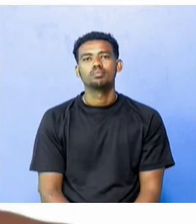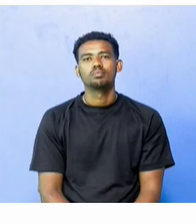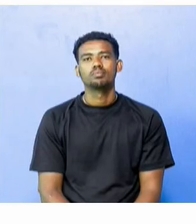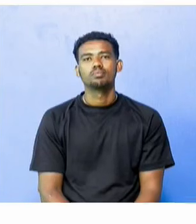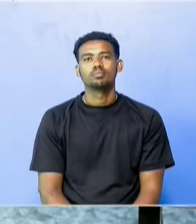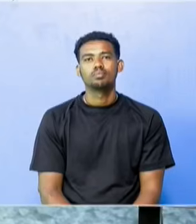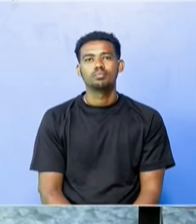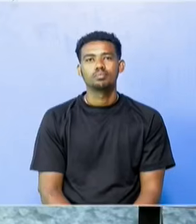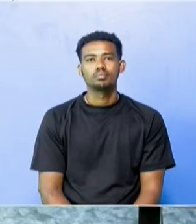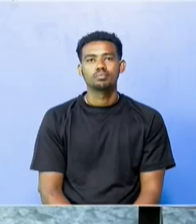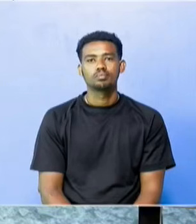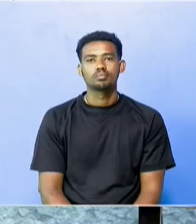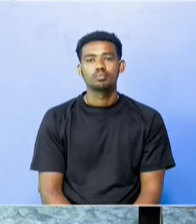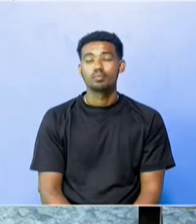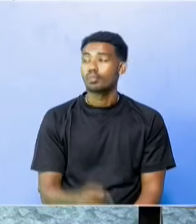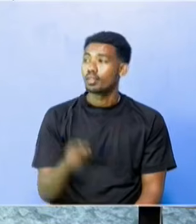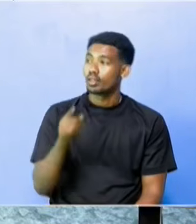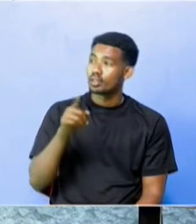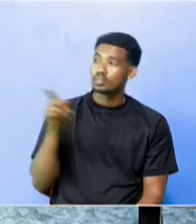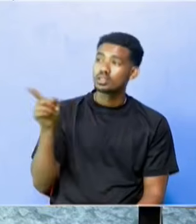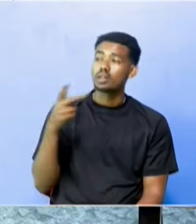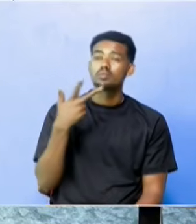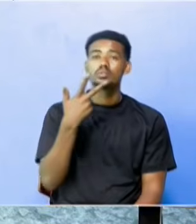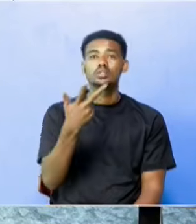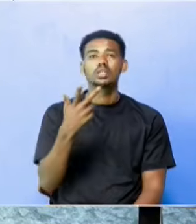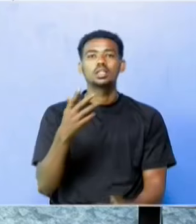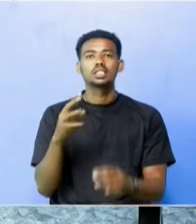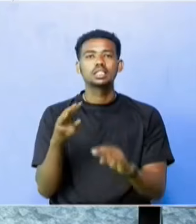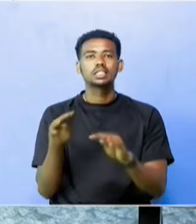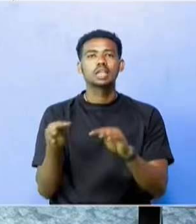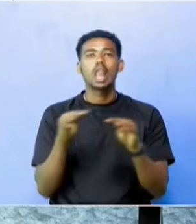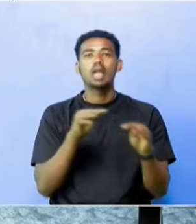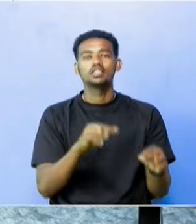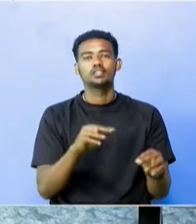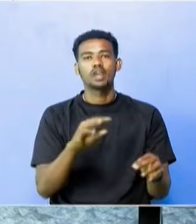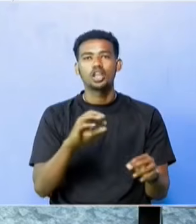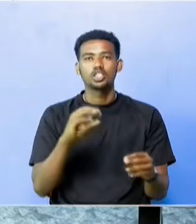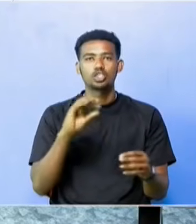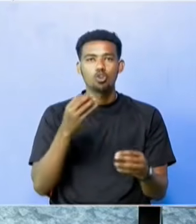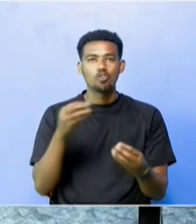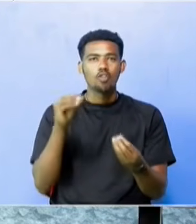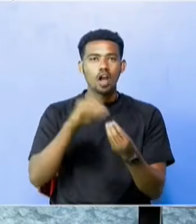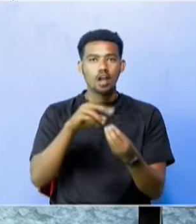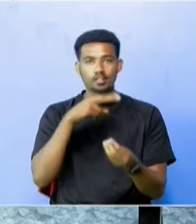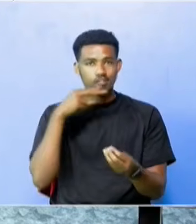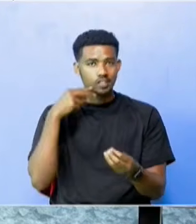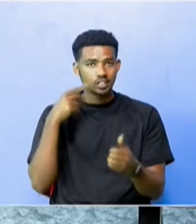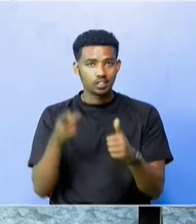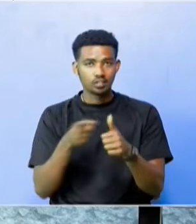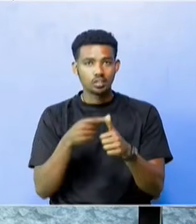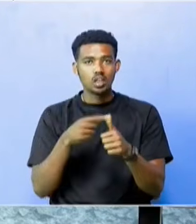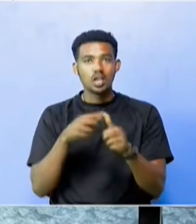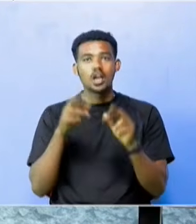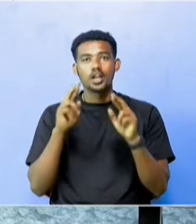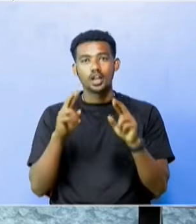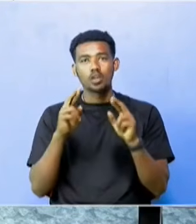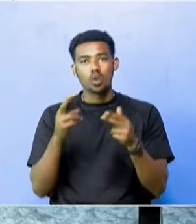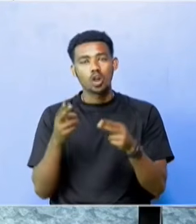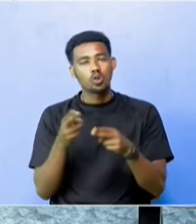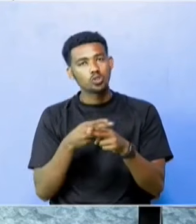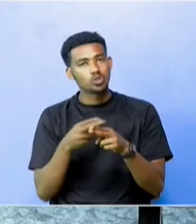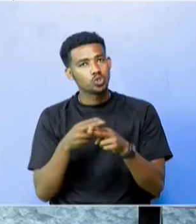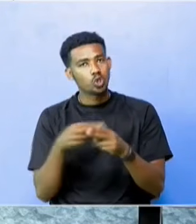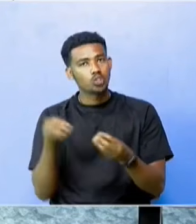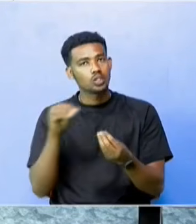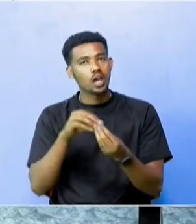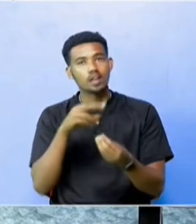Here we go. These are the three classifications of adverbs. The first one, regular or the short adverbs